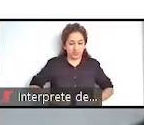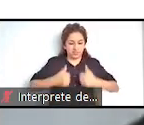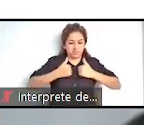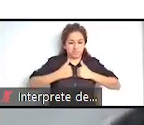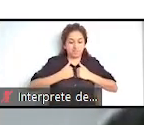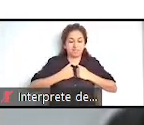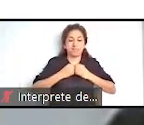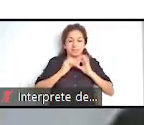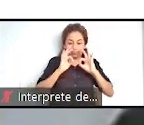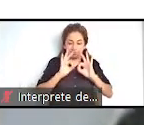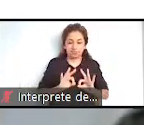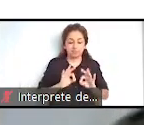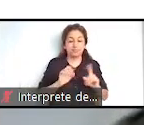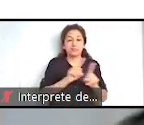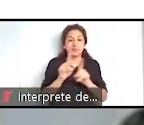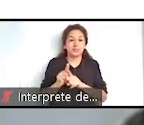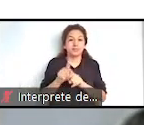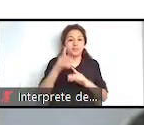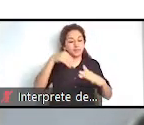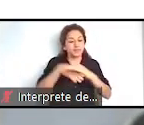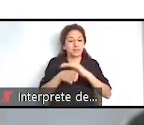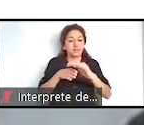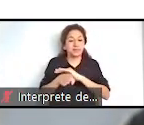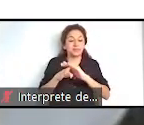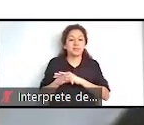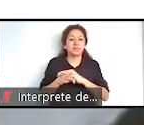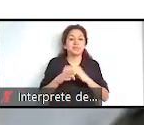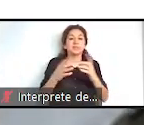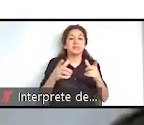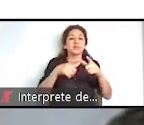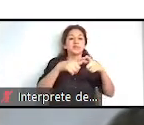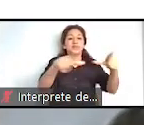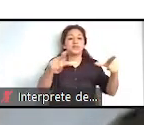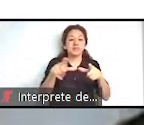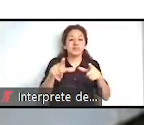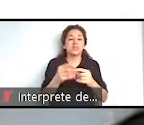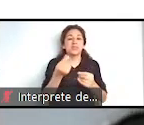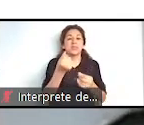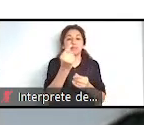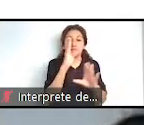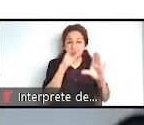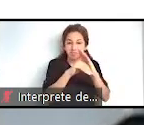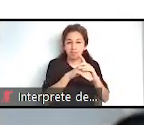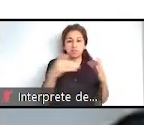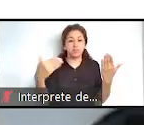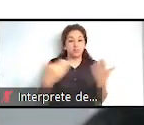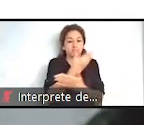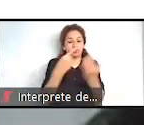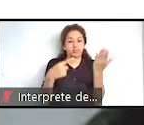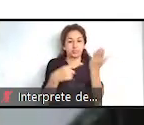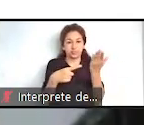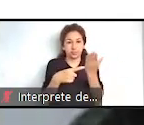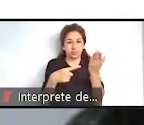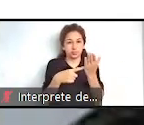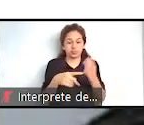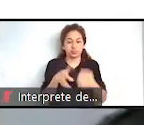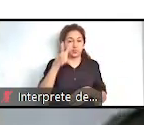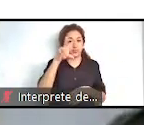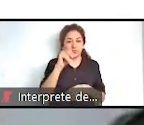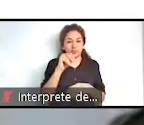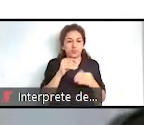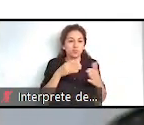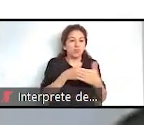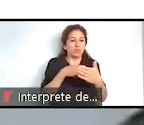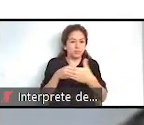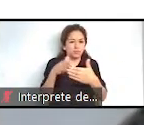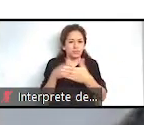business and small and medium business and access to markets credits and new technologies and